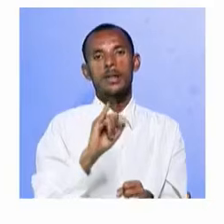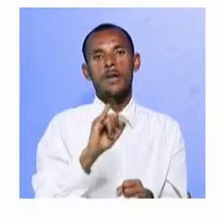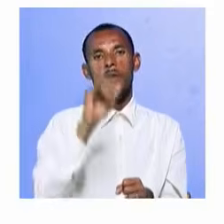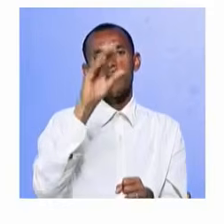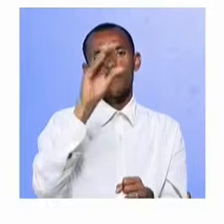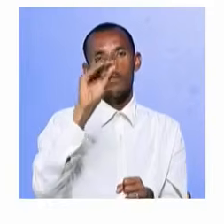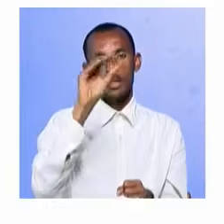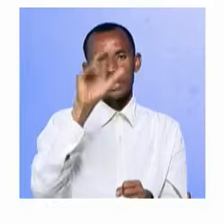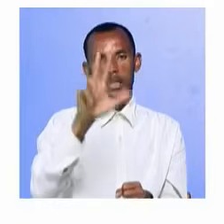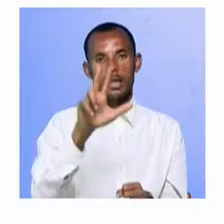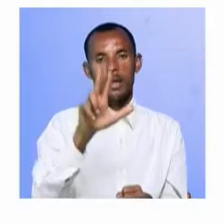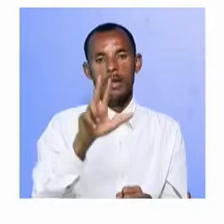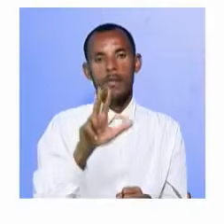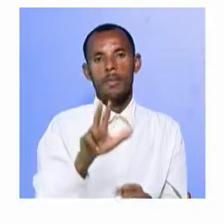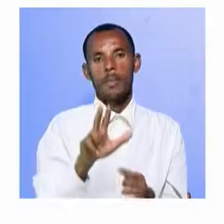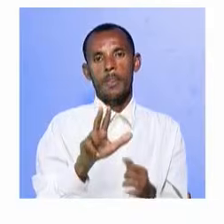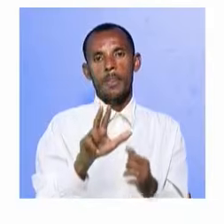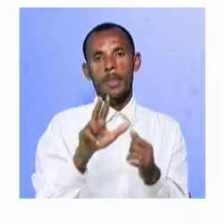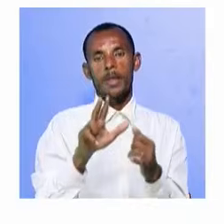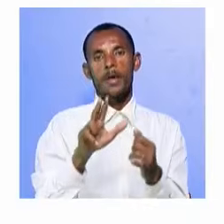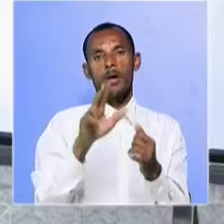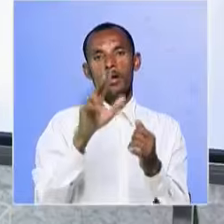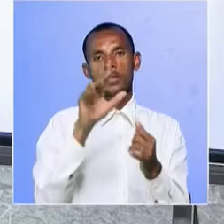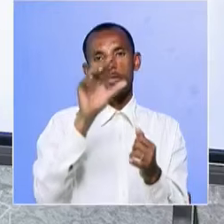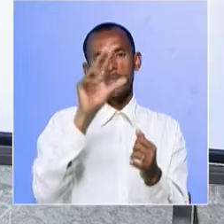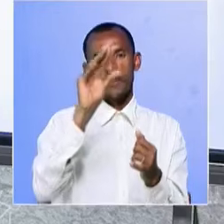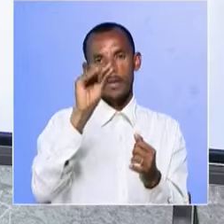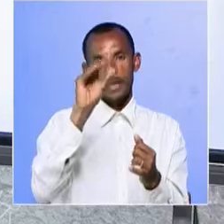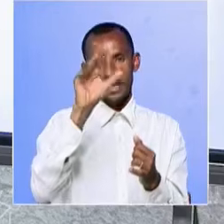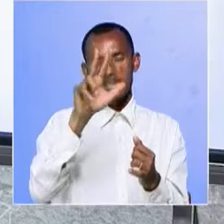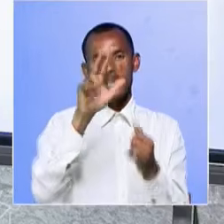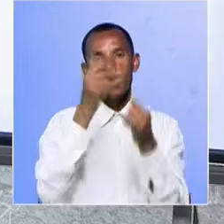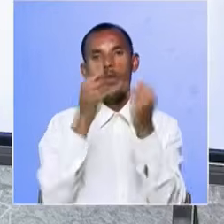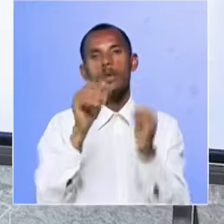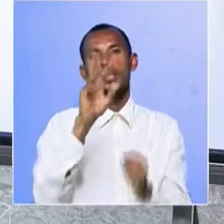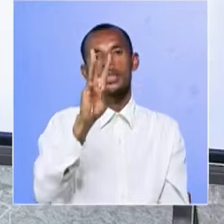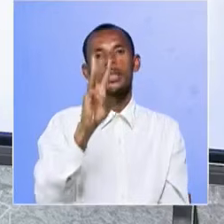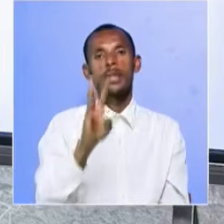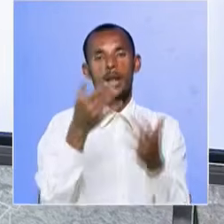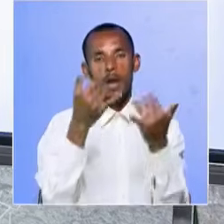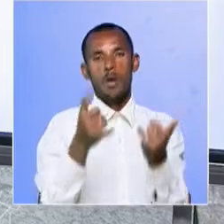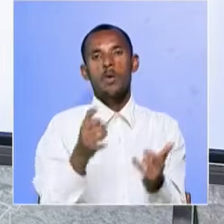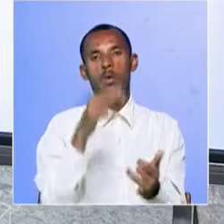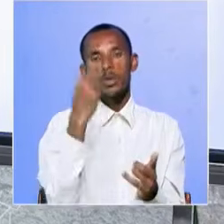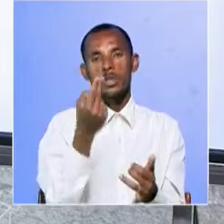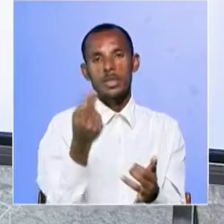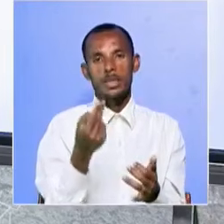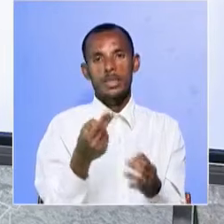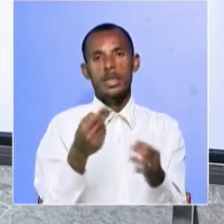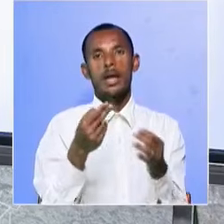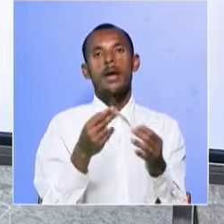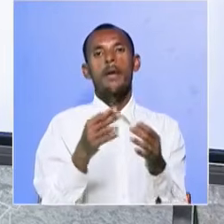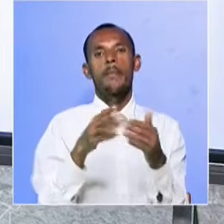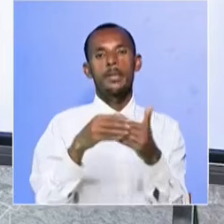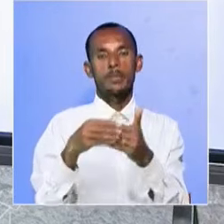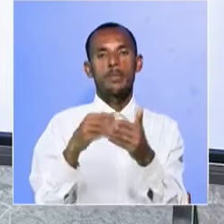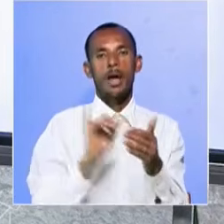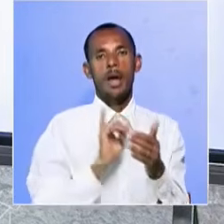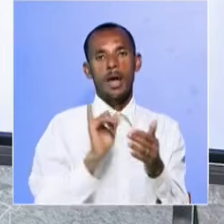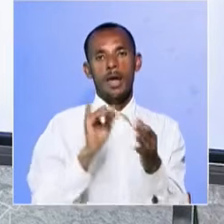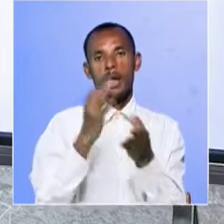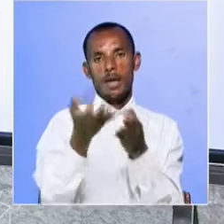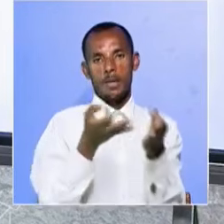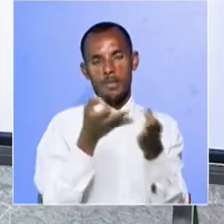53 over 6. Okay, now using the principle that I stated